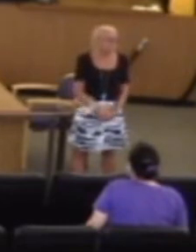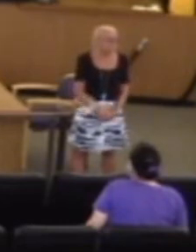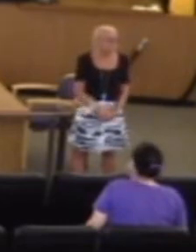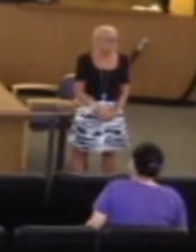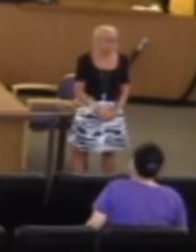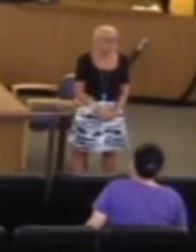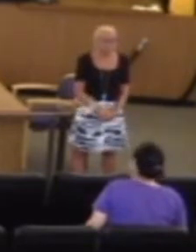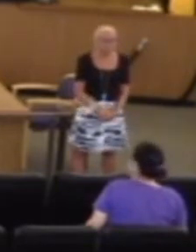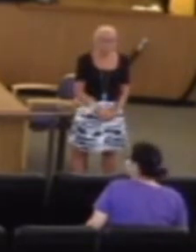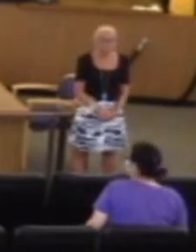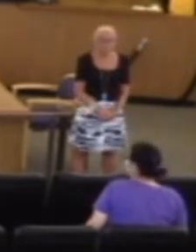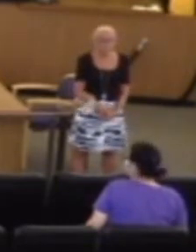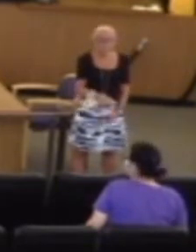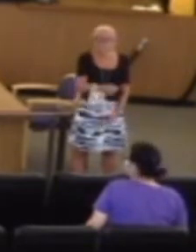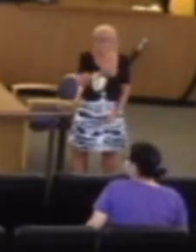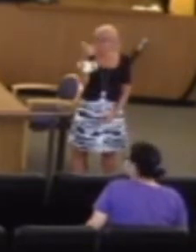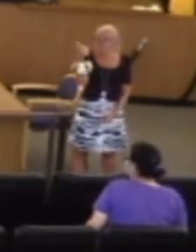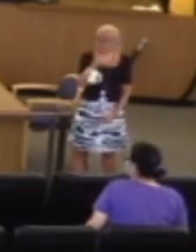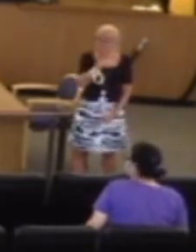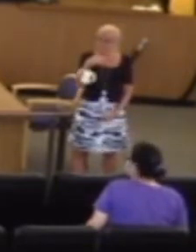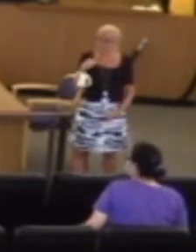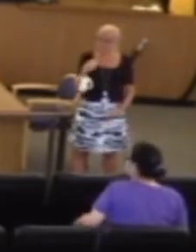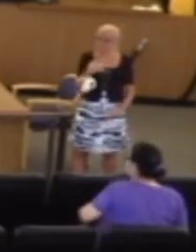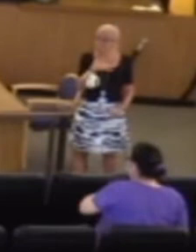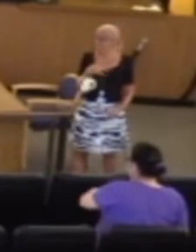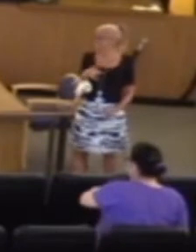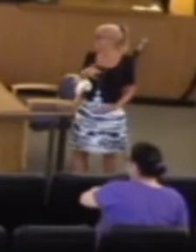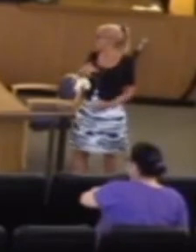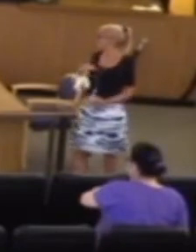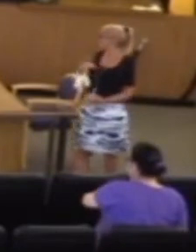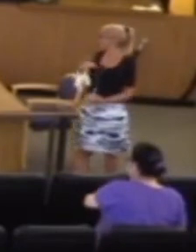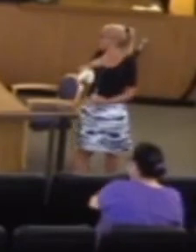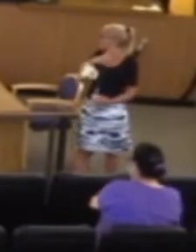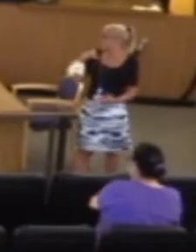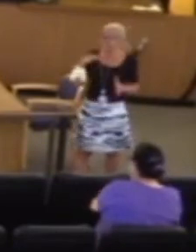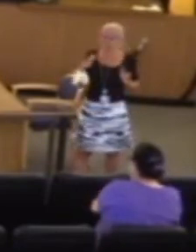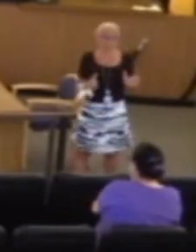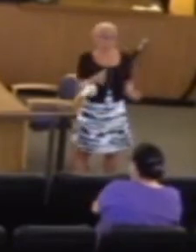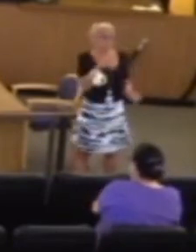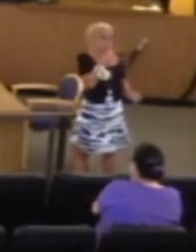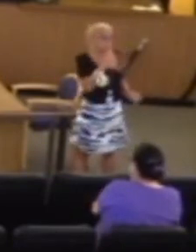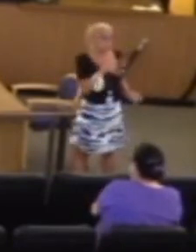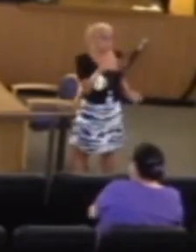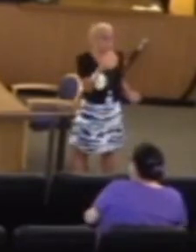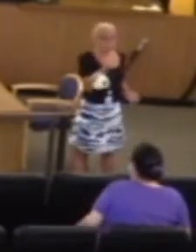Any other member wish to be heard on this item? I'm very happy. Oh, Councilman, hit your mic.